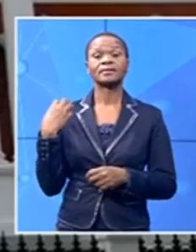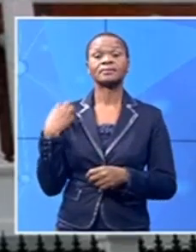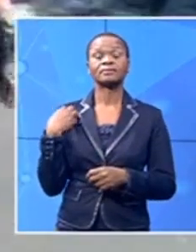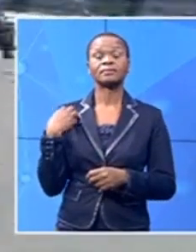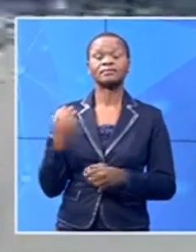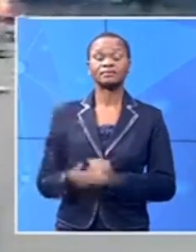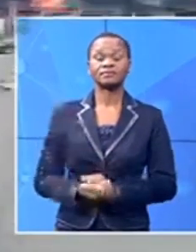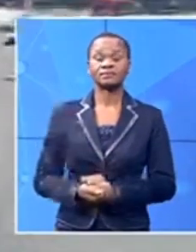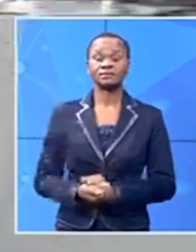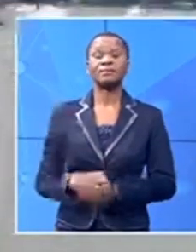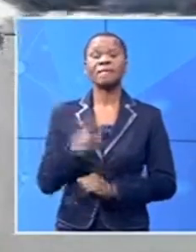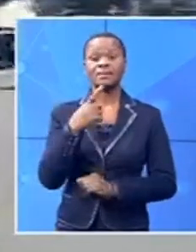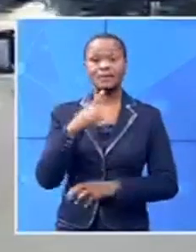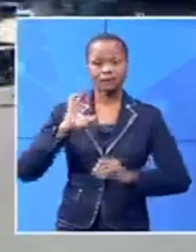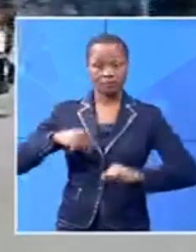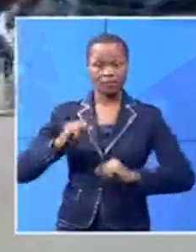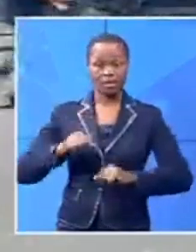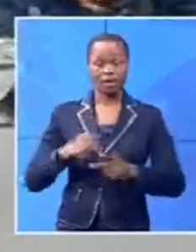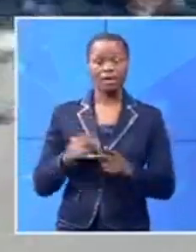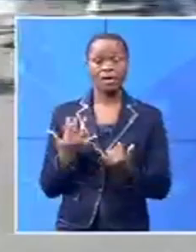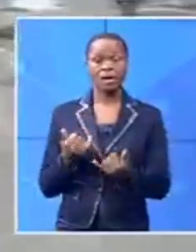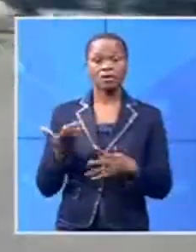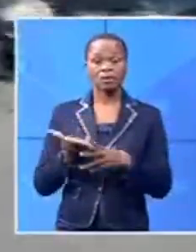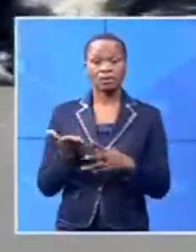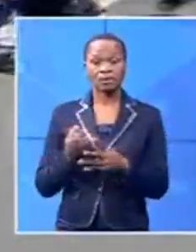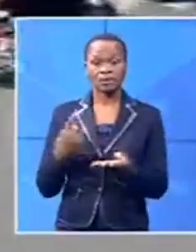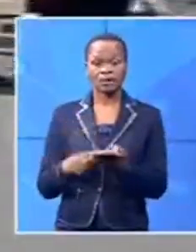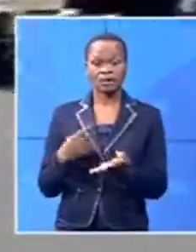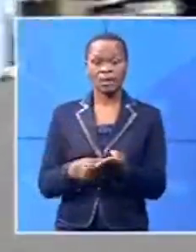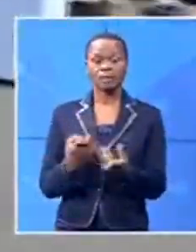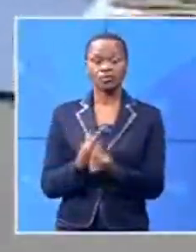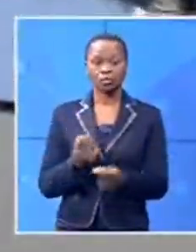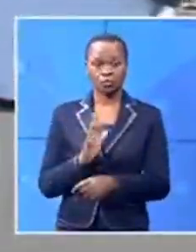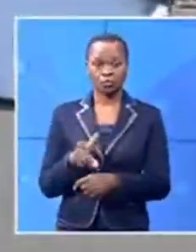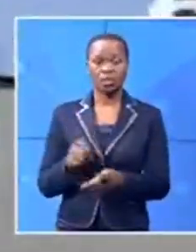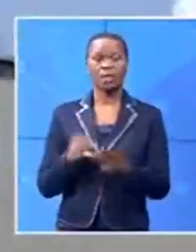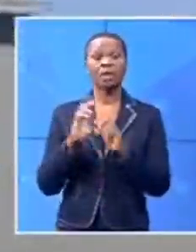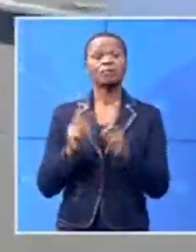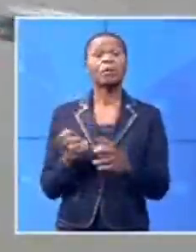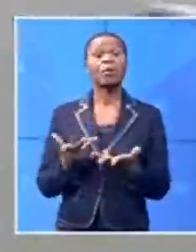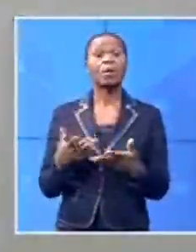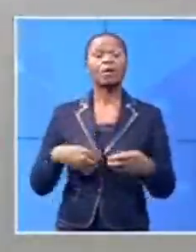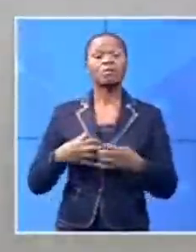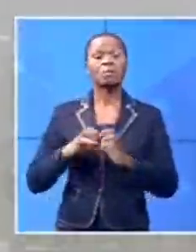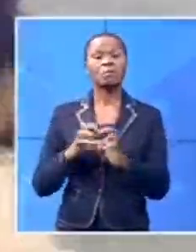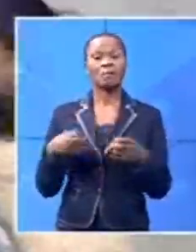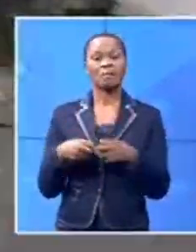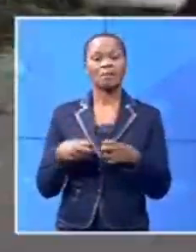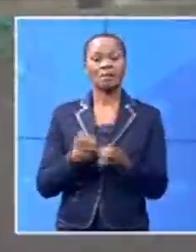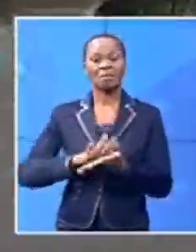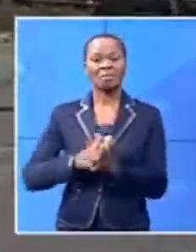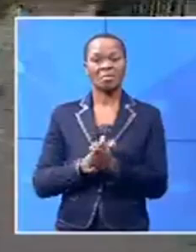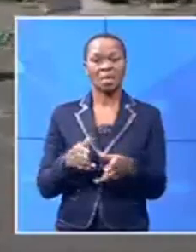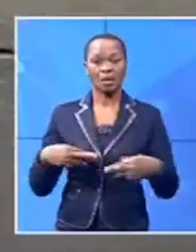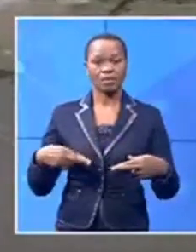them. Uthi bavumelene ngokuthi abazokulahlwa amacala bazokuthathelwa amagadango khulukhulu nazize kuphehleni imiguruguru, ukoniwa